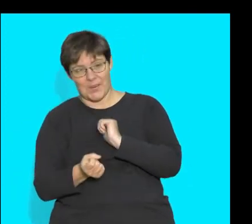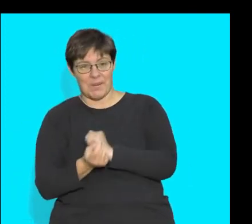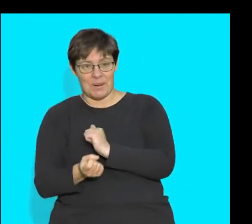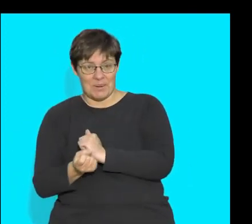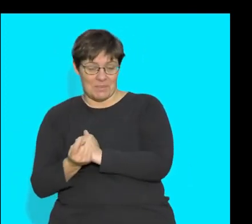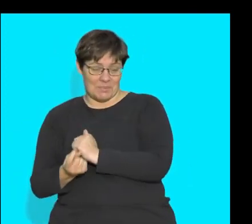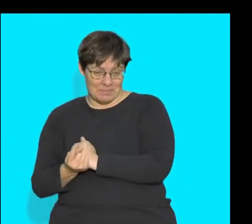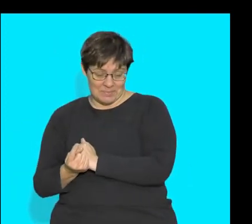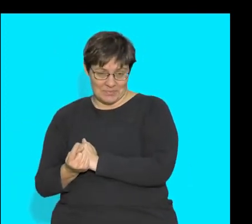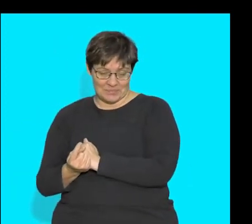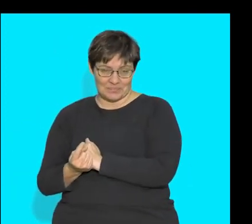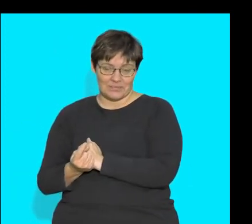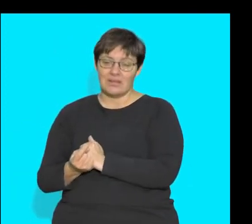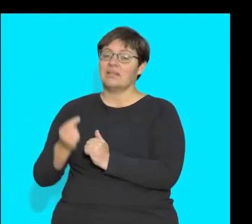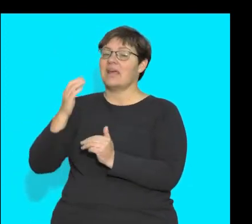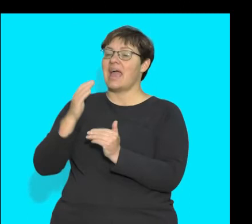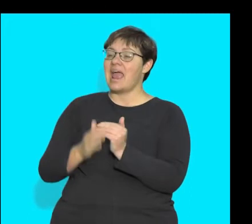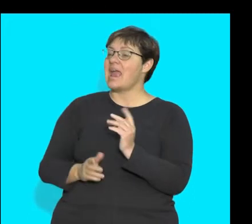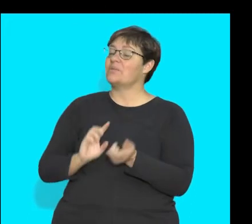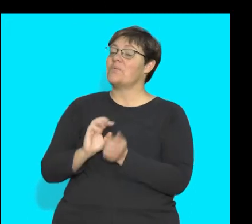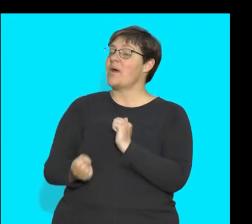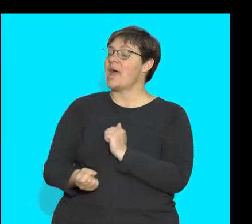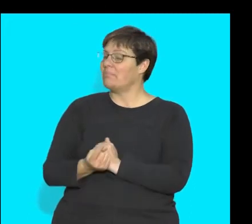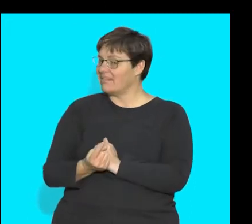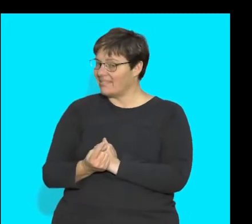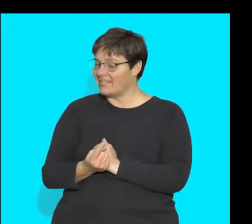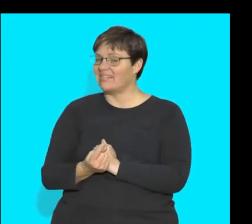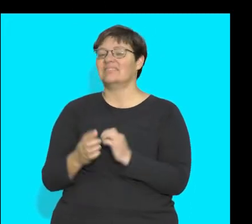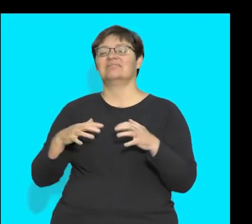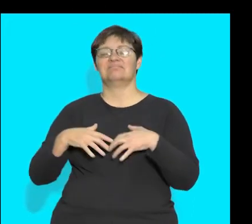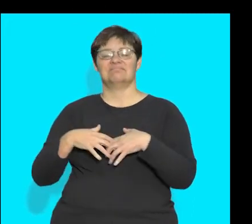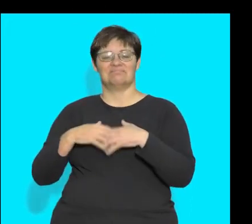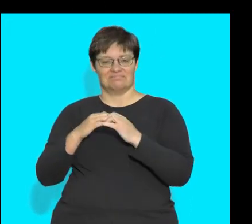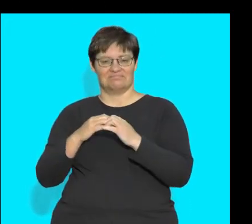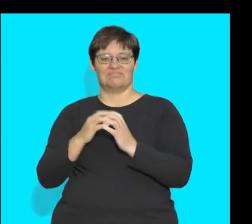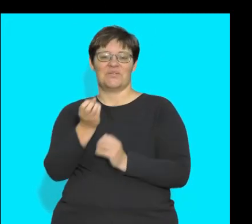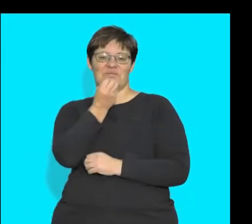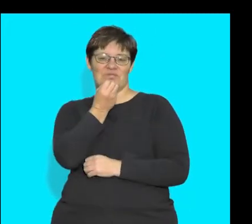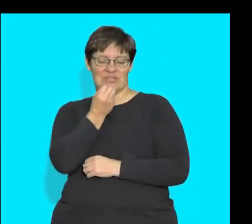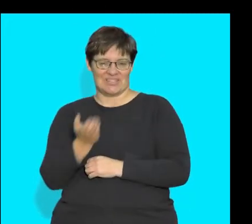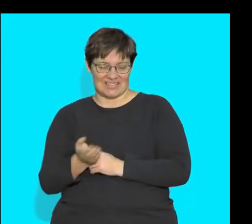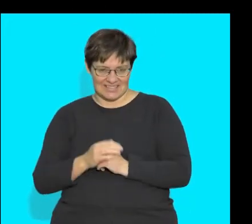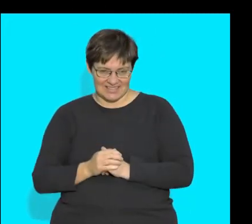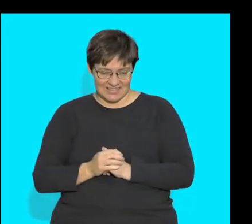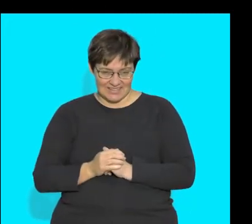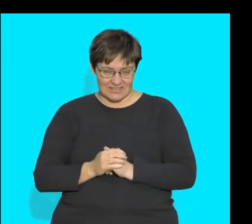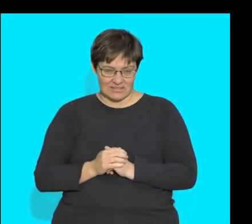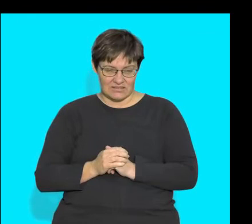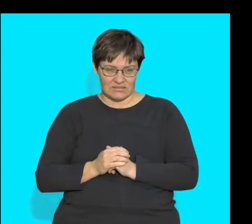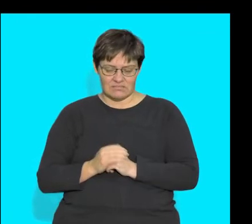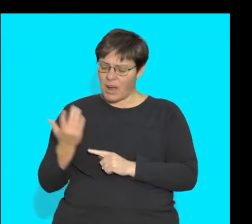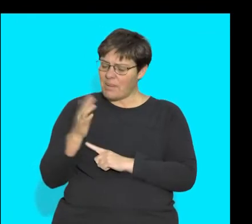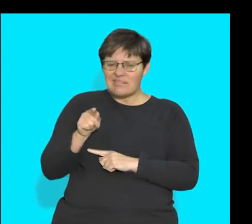are going to occur. And at the end, what is going to happen is they are going to make the food. Now,